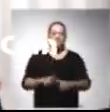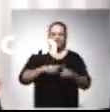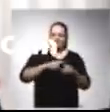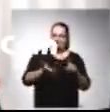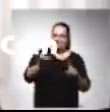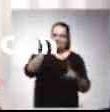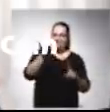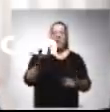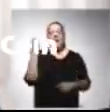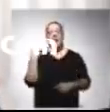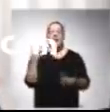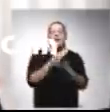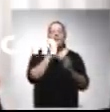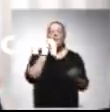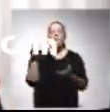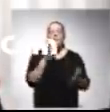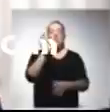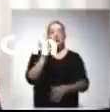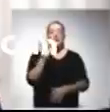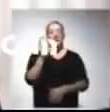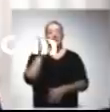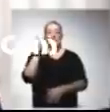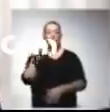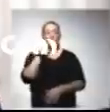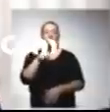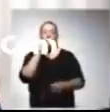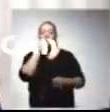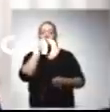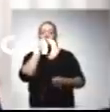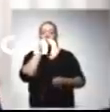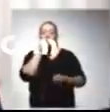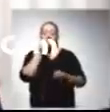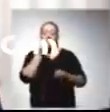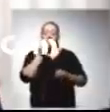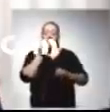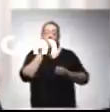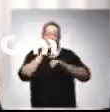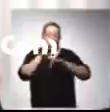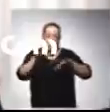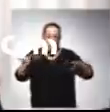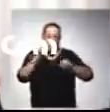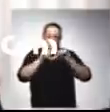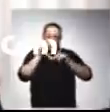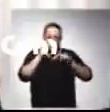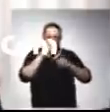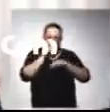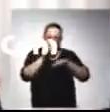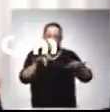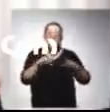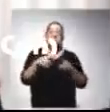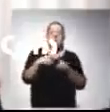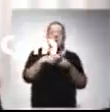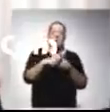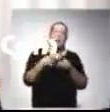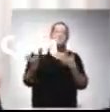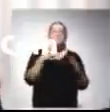so, and I think that's what we're seeing. Some of these areas were almost, they will, what you'll see is a burst of lava, then some